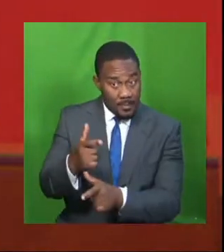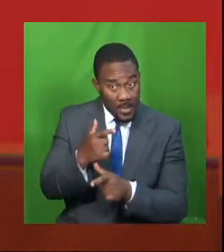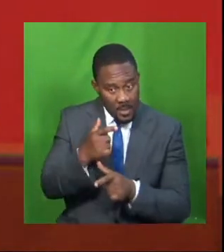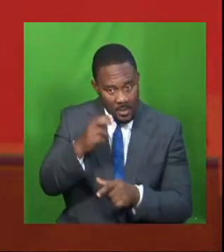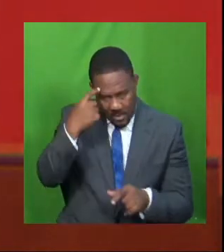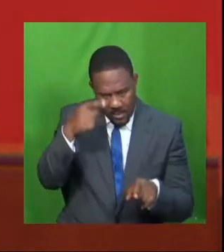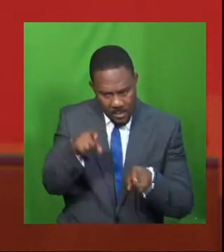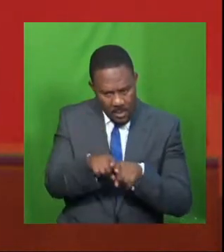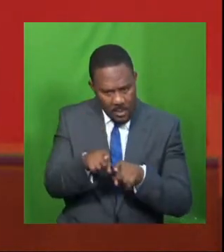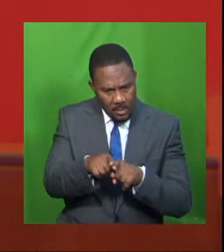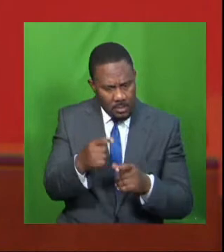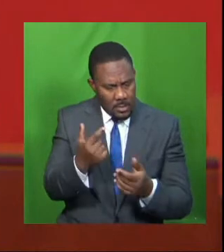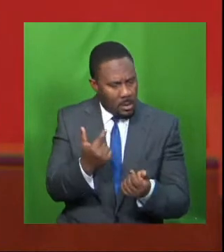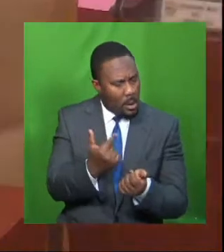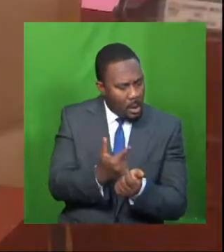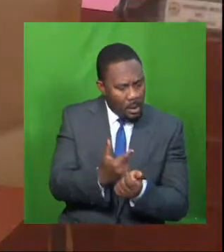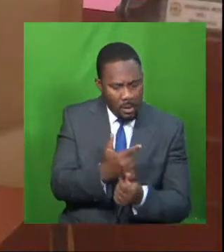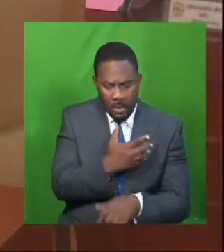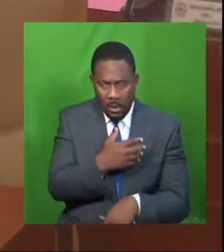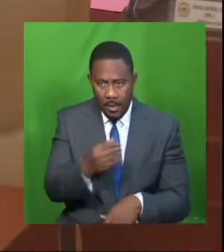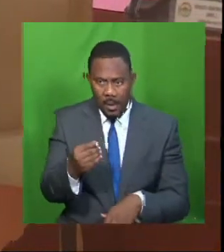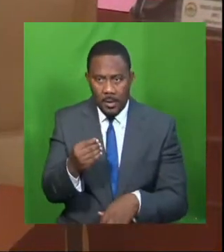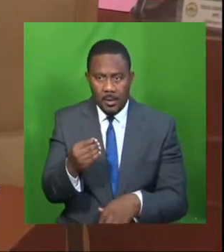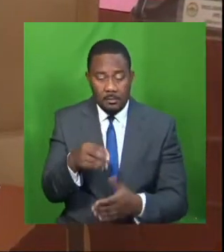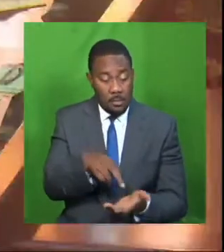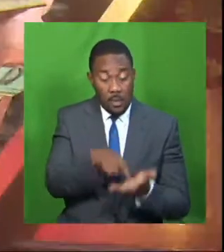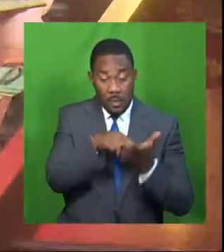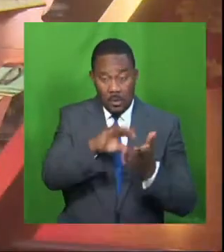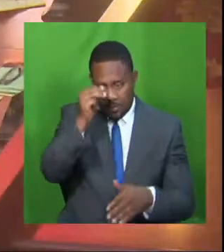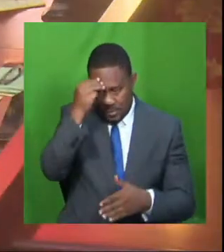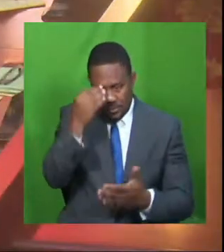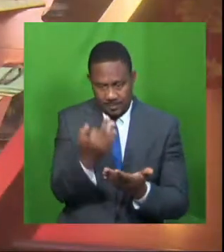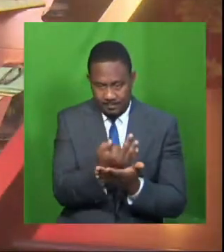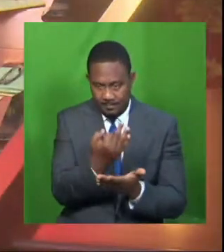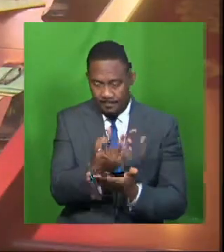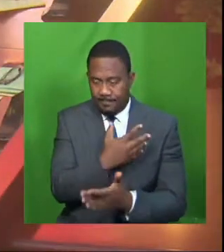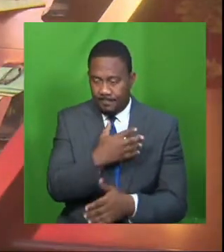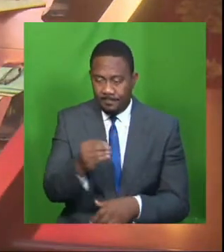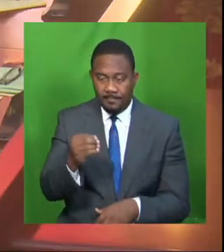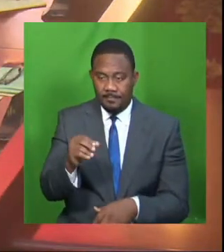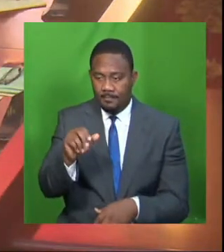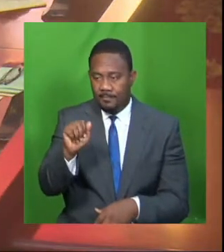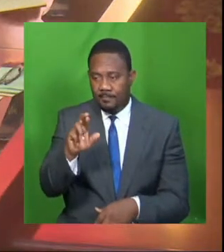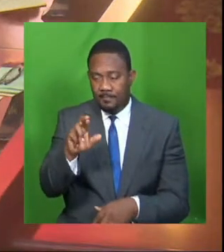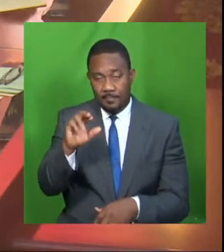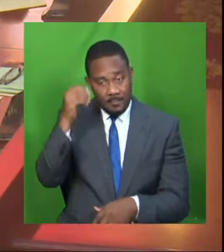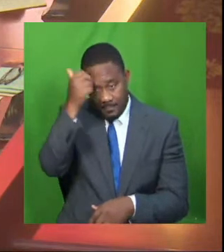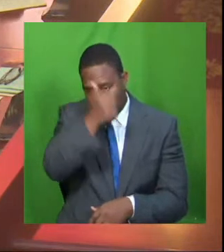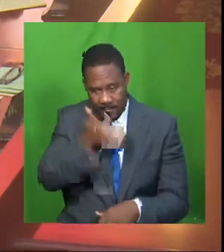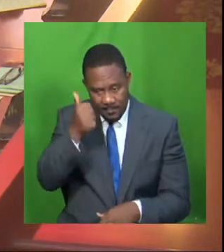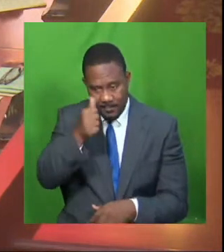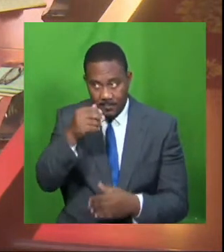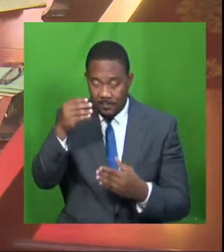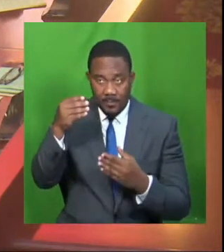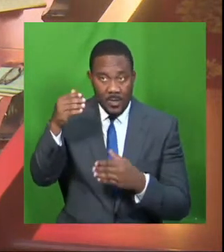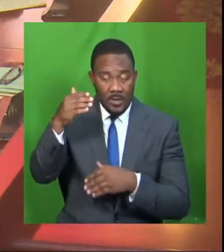Have you been reading the President's State of the Nation address? If you read it, 2017, exemption.